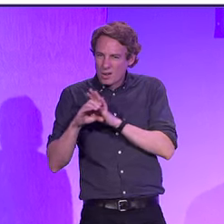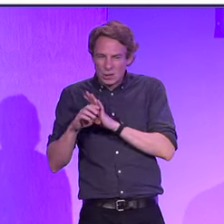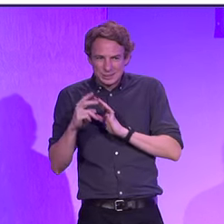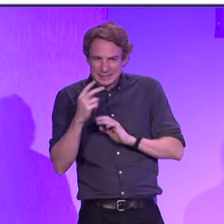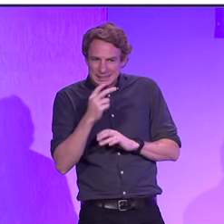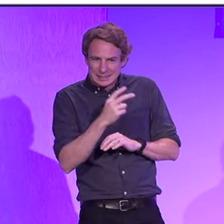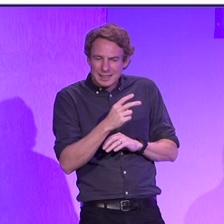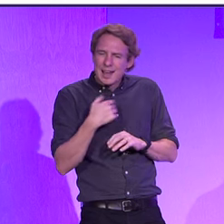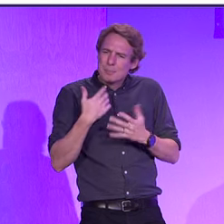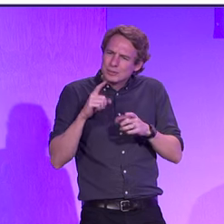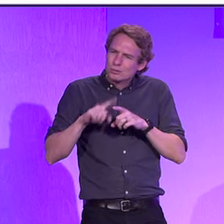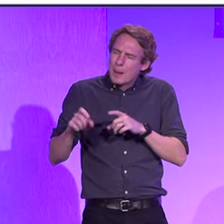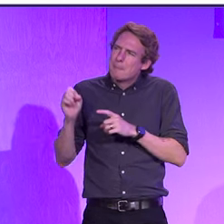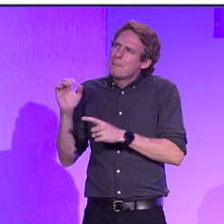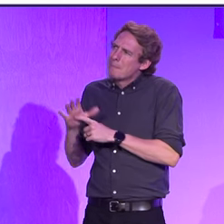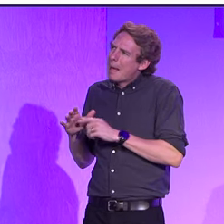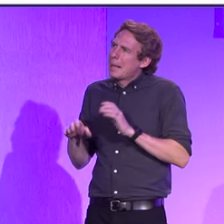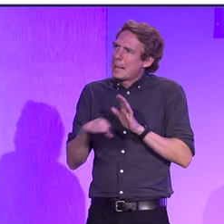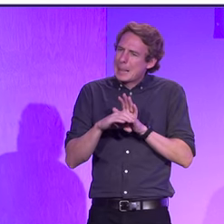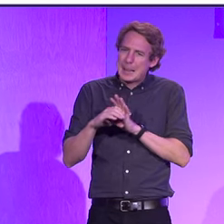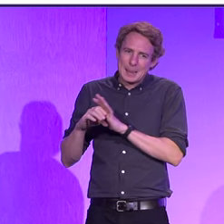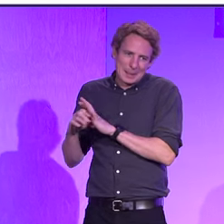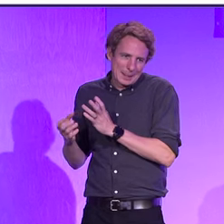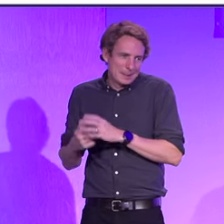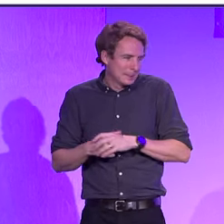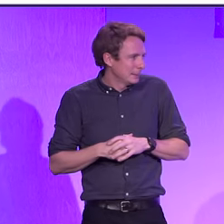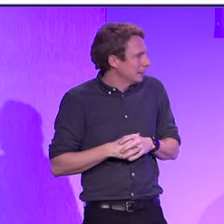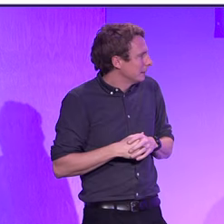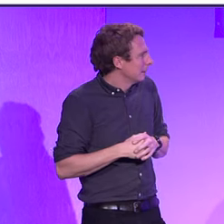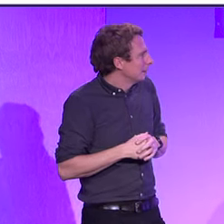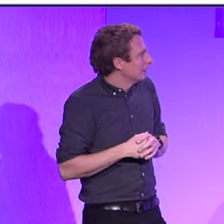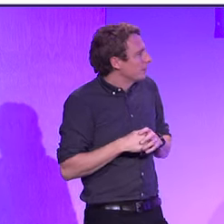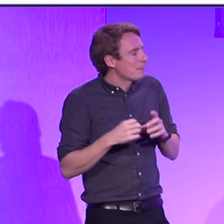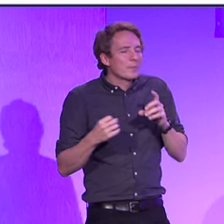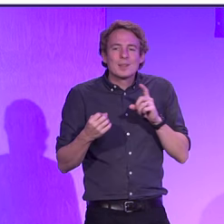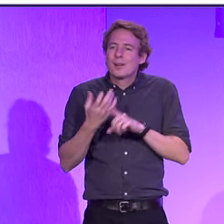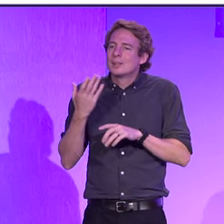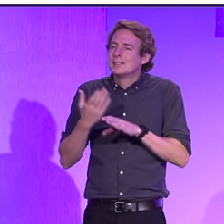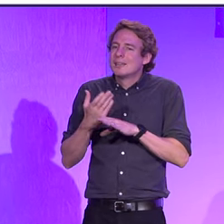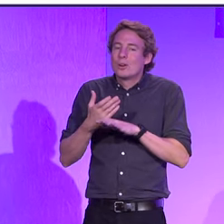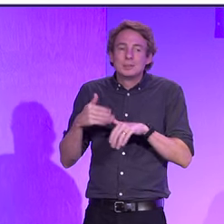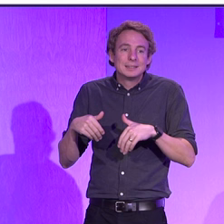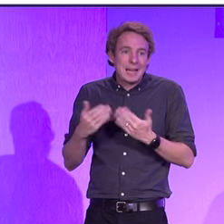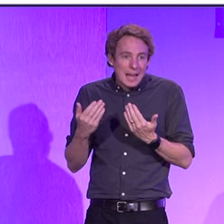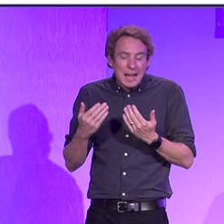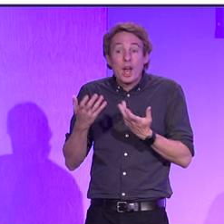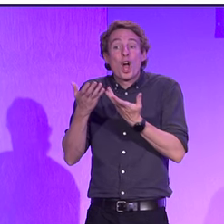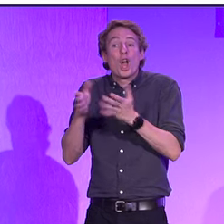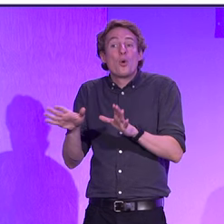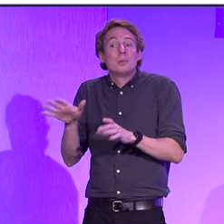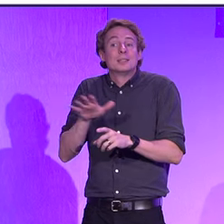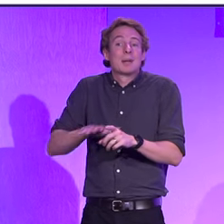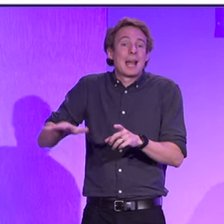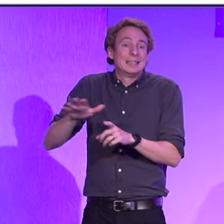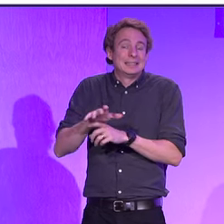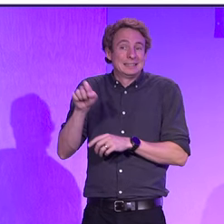to get all the main ones, you know? Okay, great. So during DevOps Days, Vilnius's open spaces, there